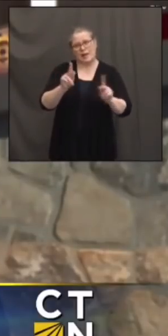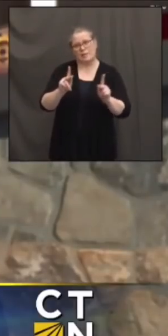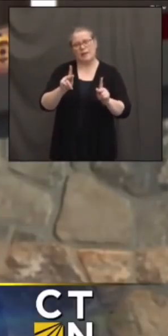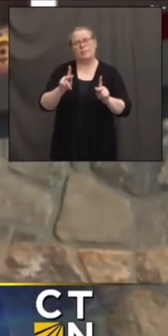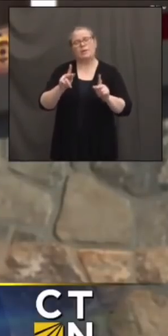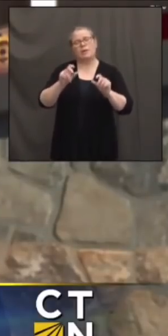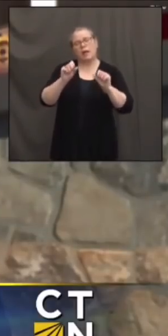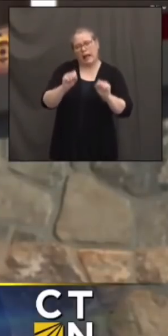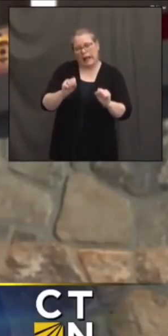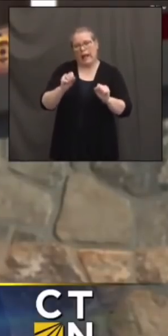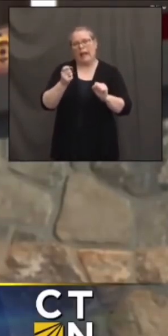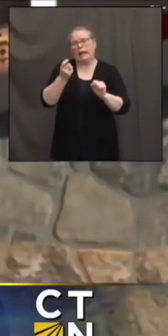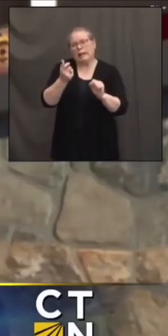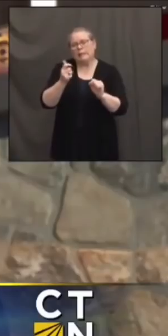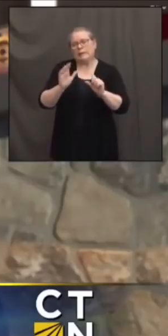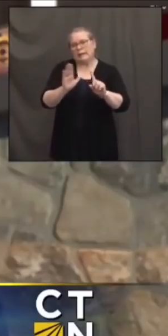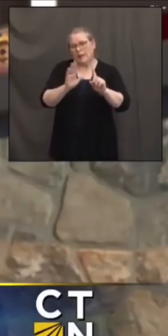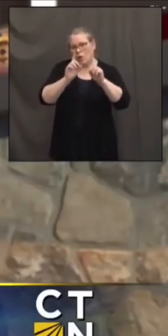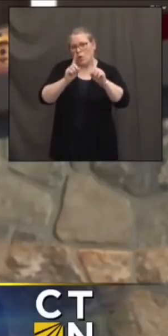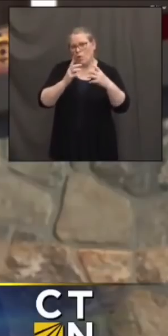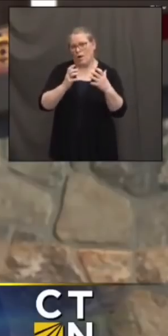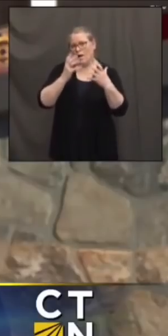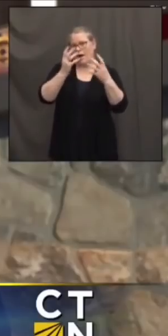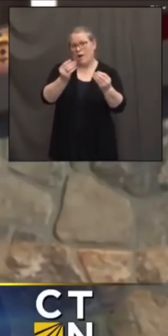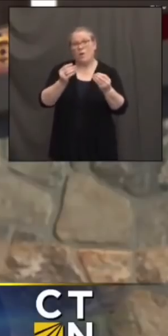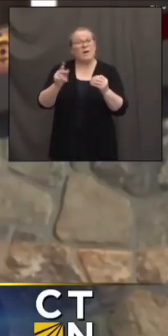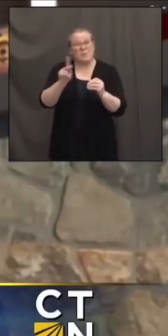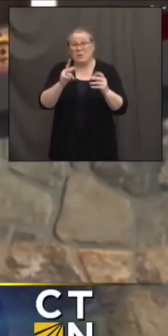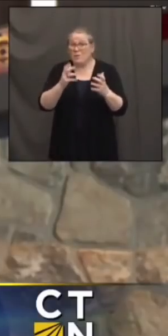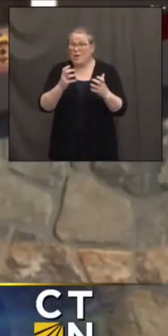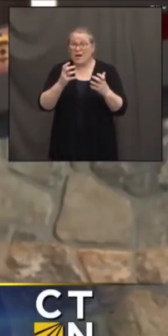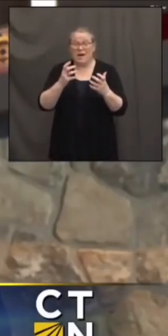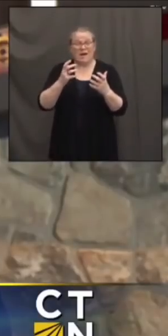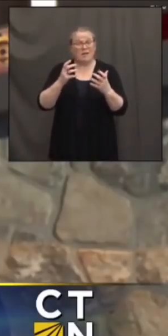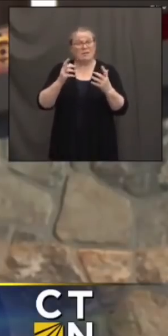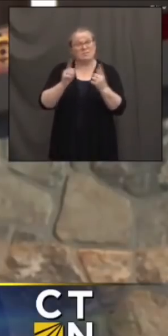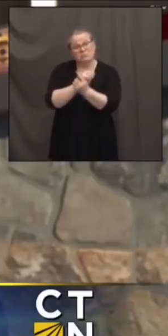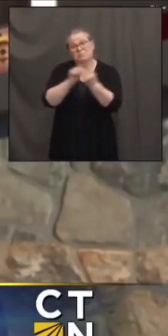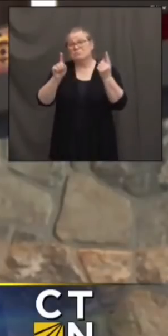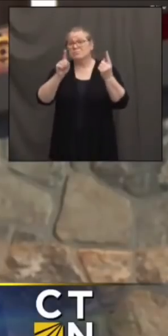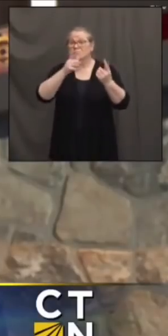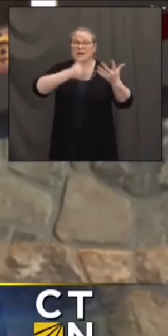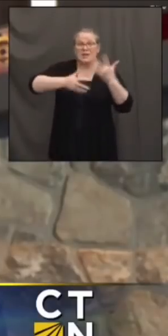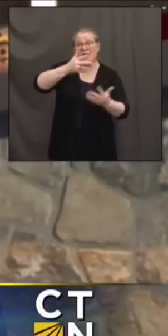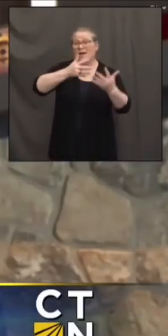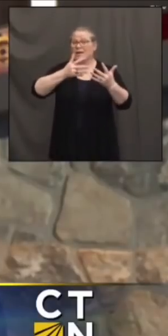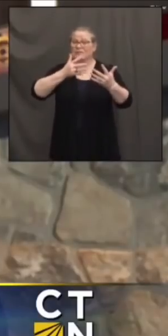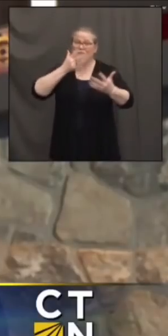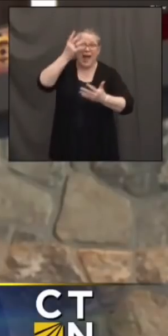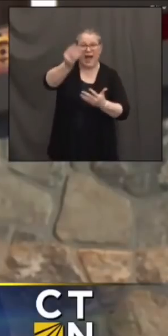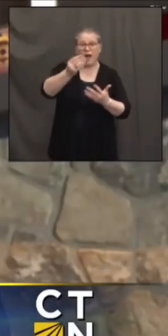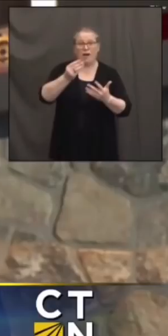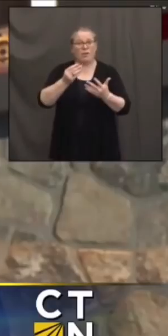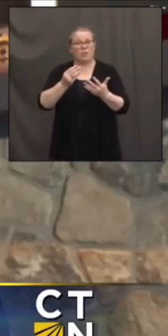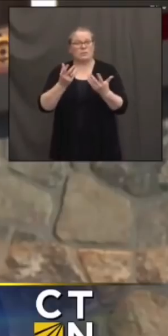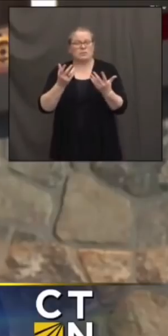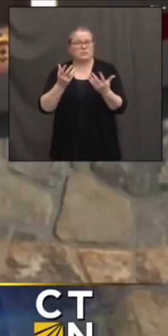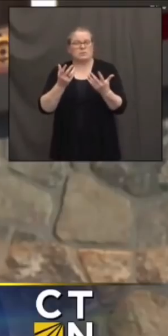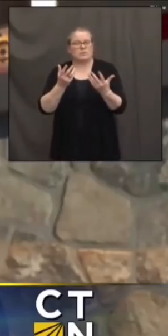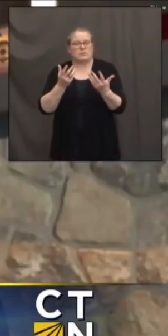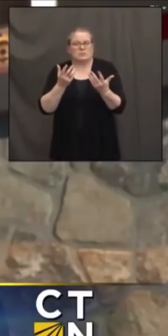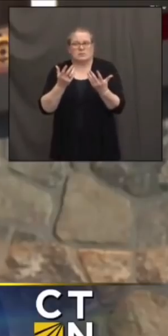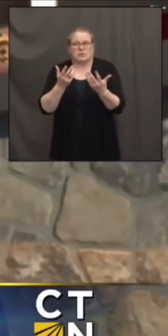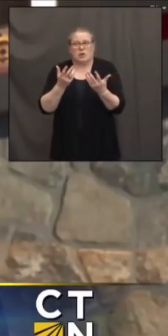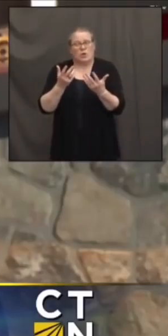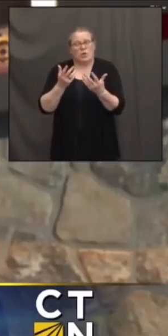to some of what people's aspirations are. And people's aspirations are they want to start re-engaging in their social networks. And so I think that the fact that,